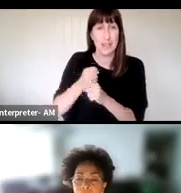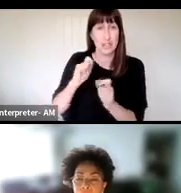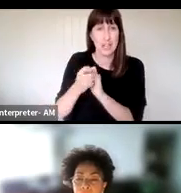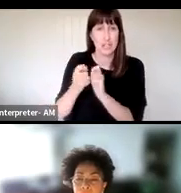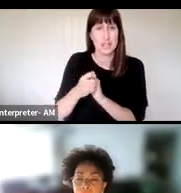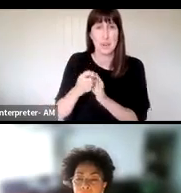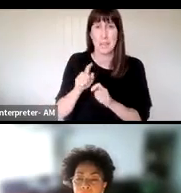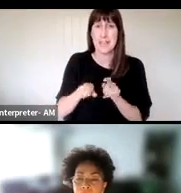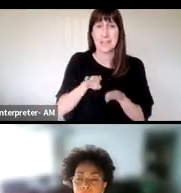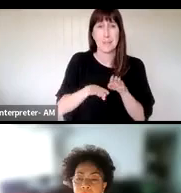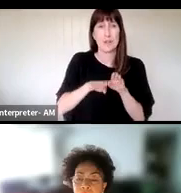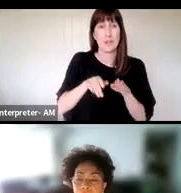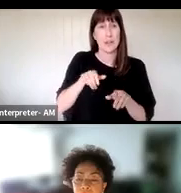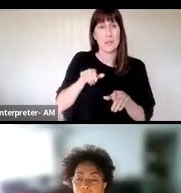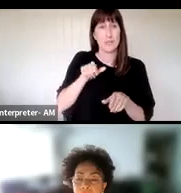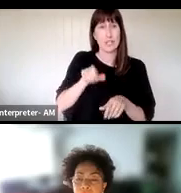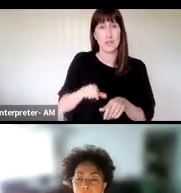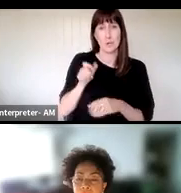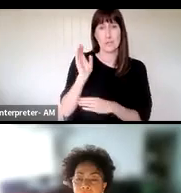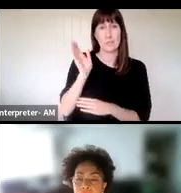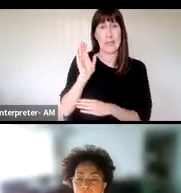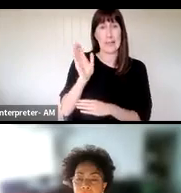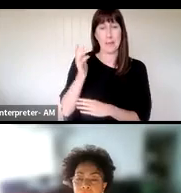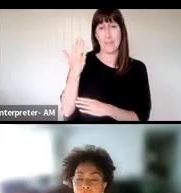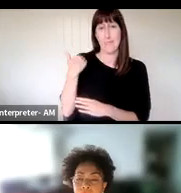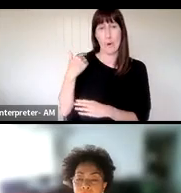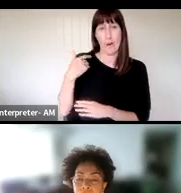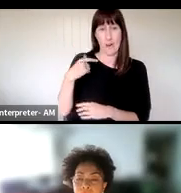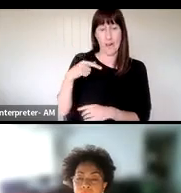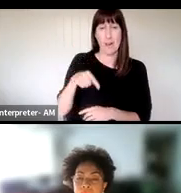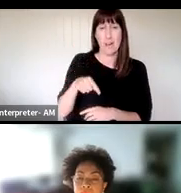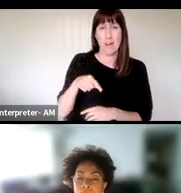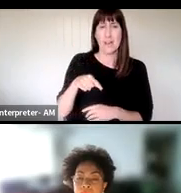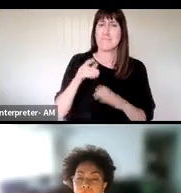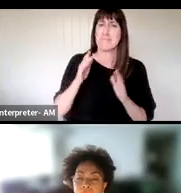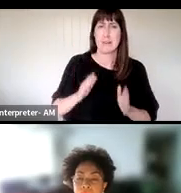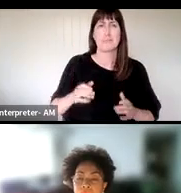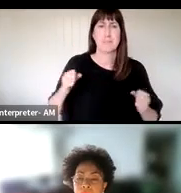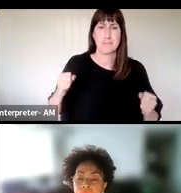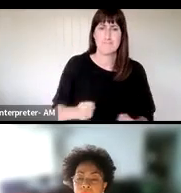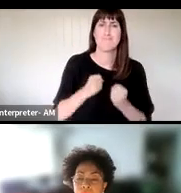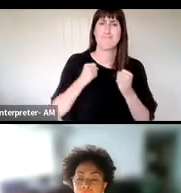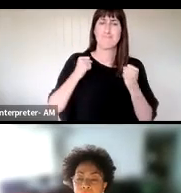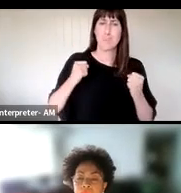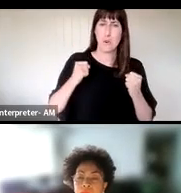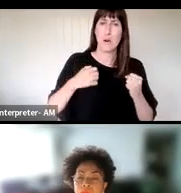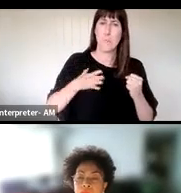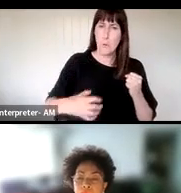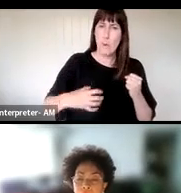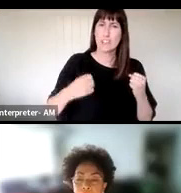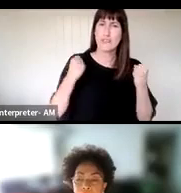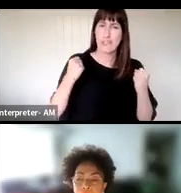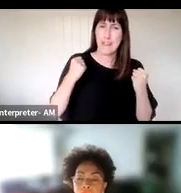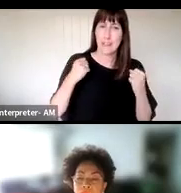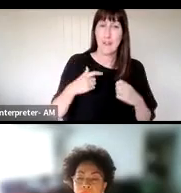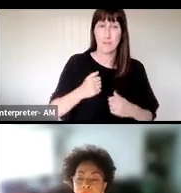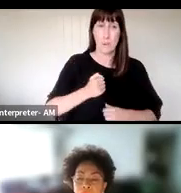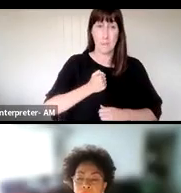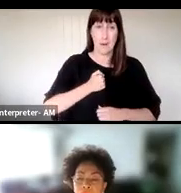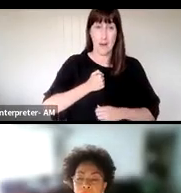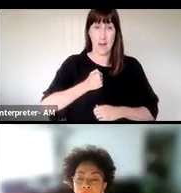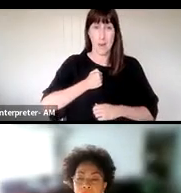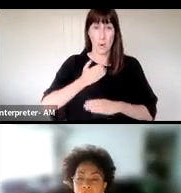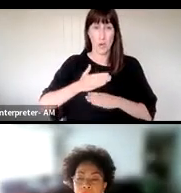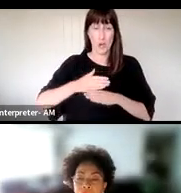previous speaker, it needs more teeth and it needs to be more robust. For my organisation,